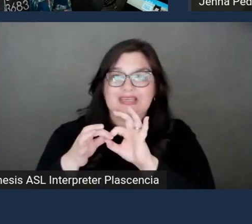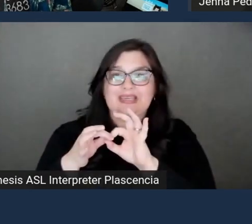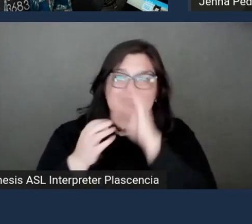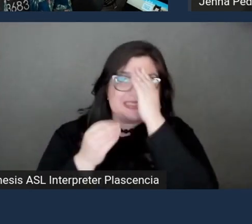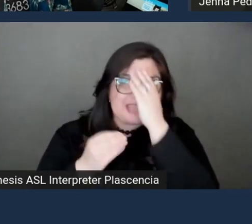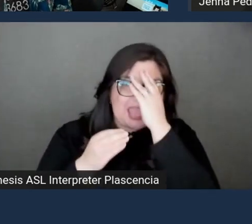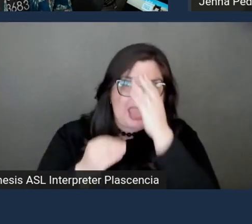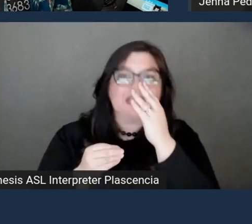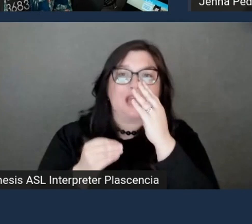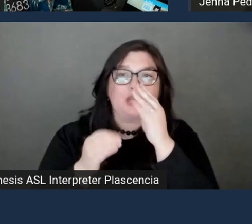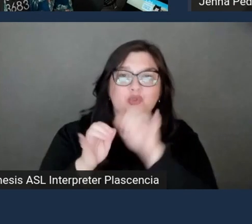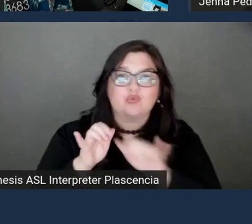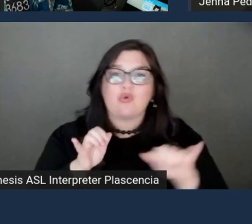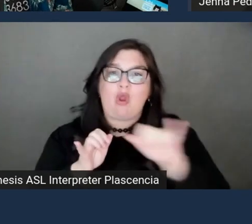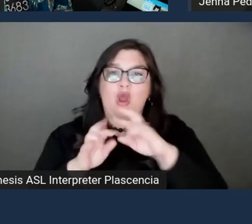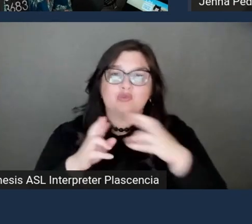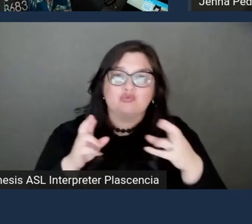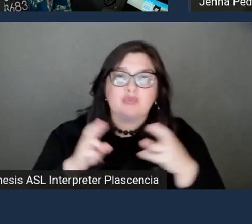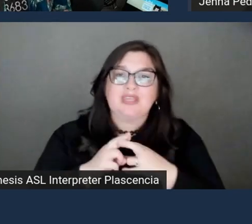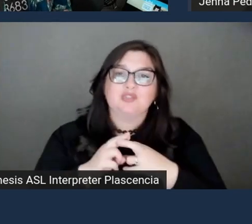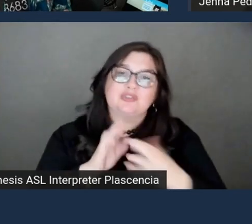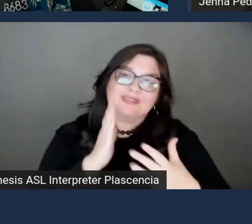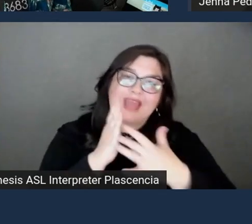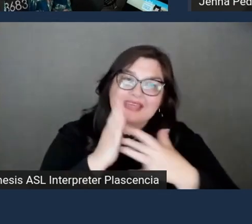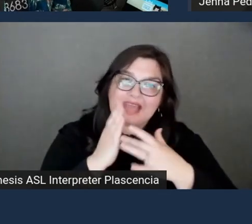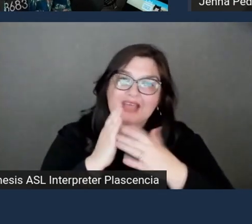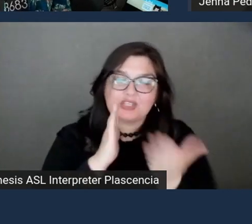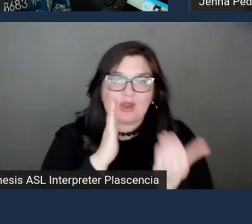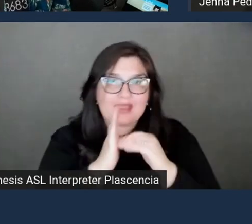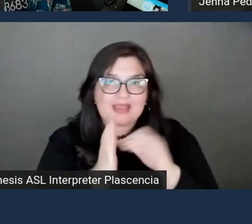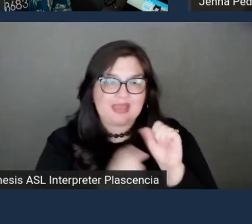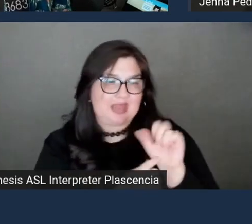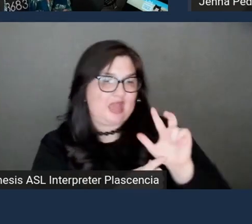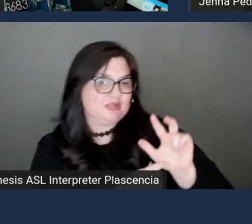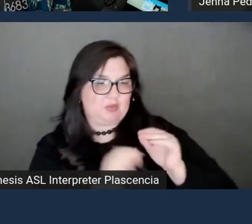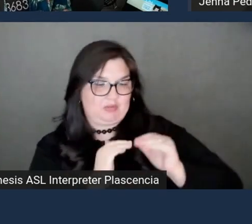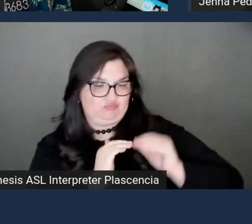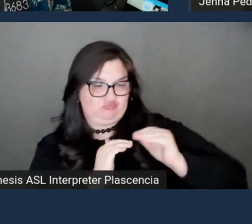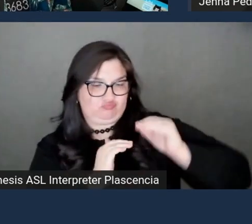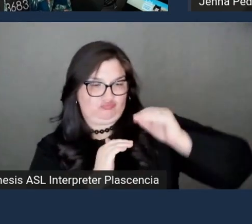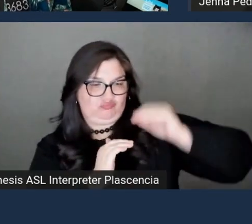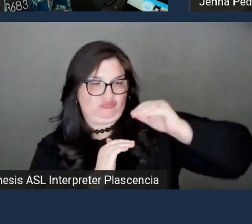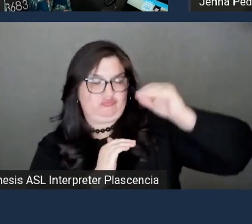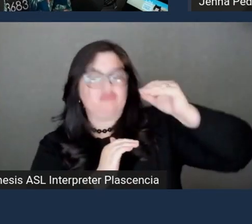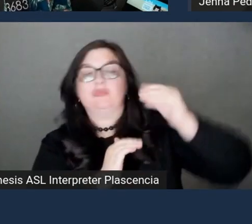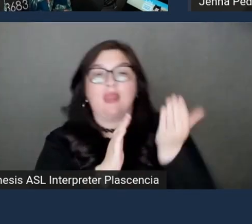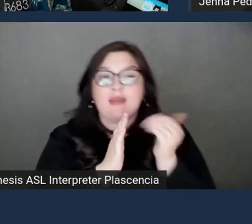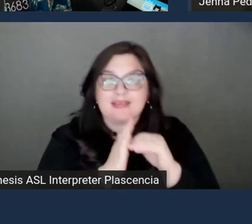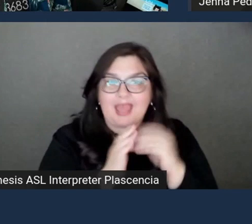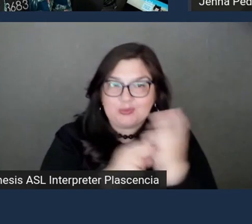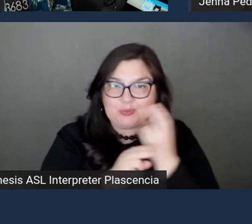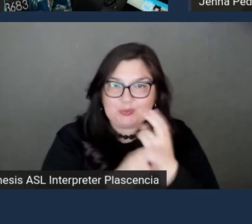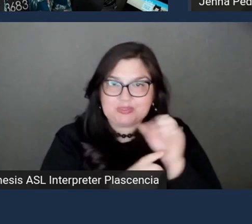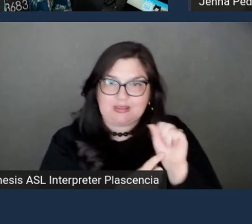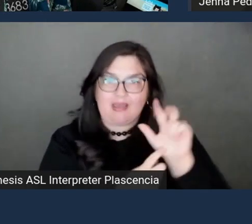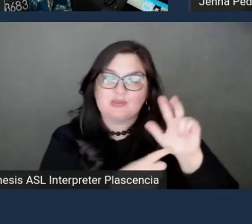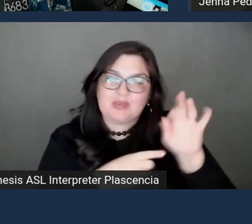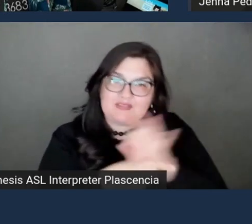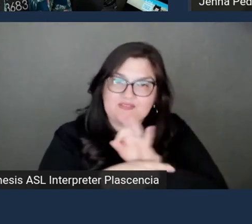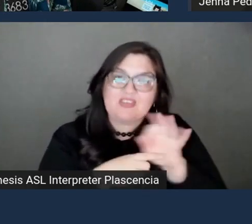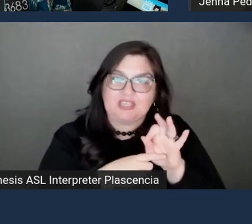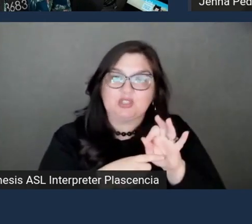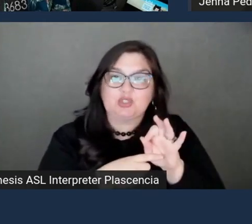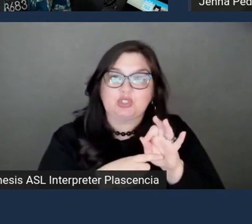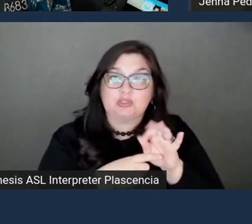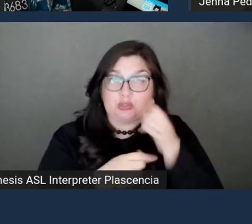is built, again, layered on top of S3 object versioning, where we store each of those objects independently of the last one.